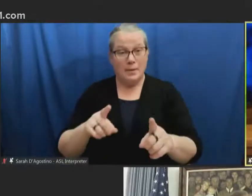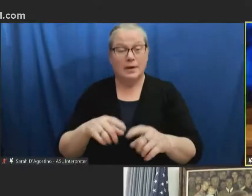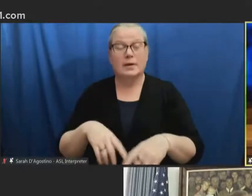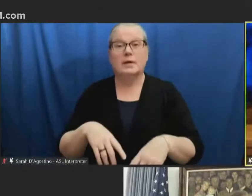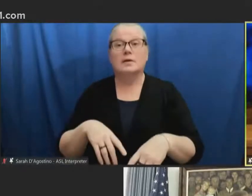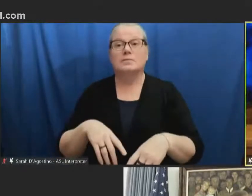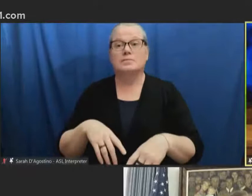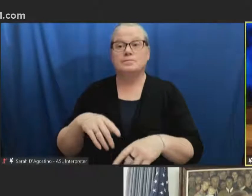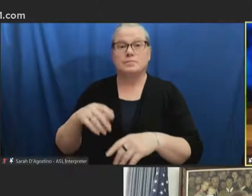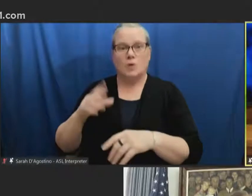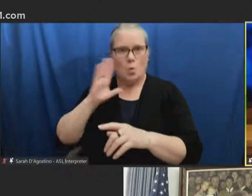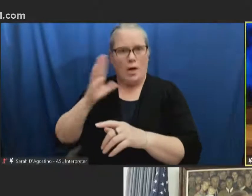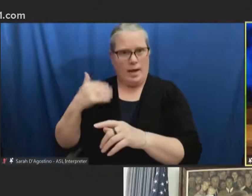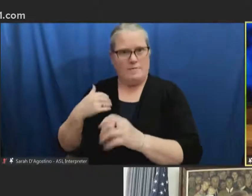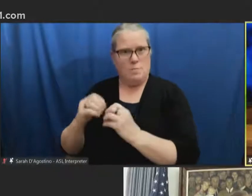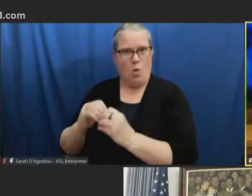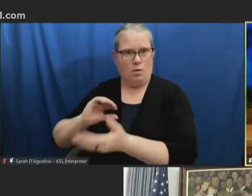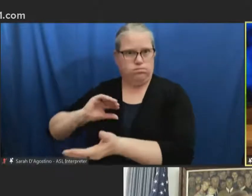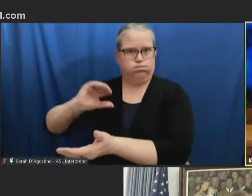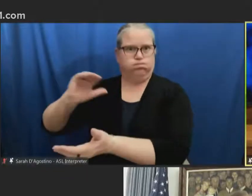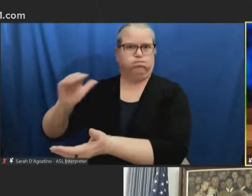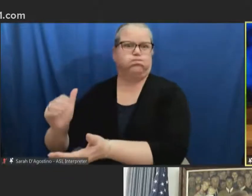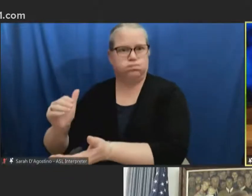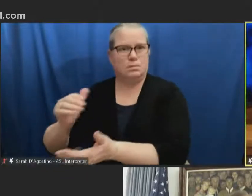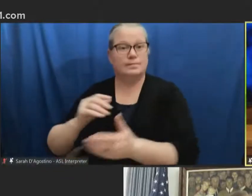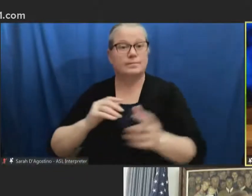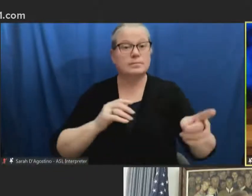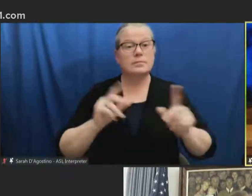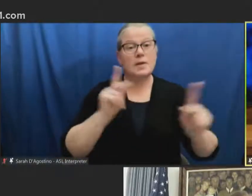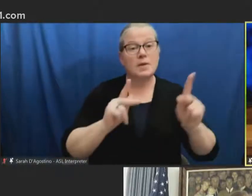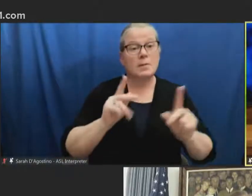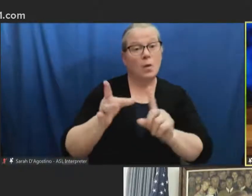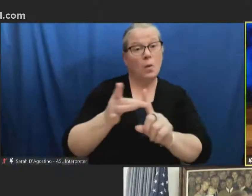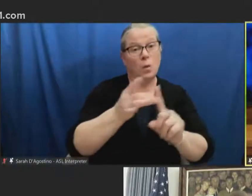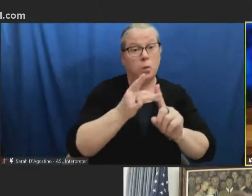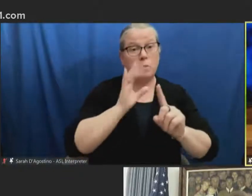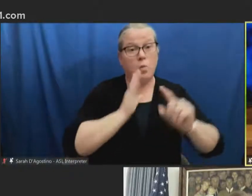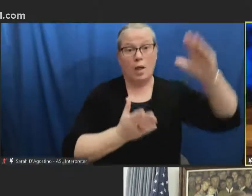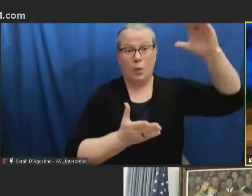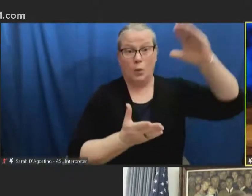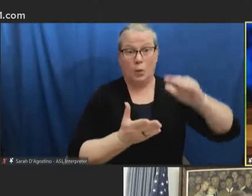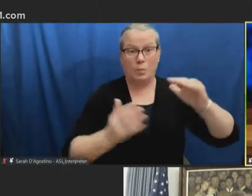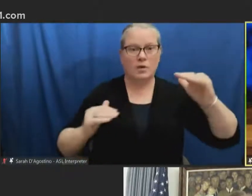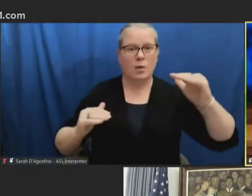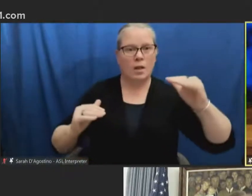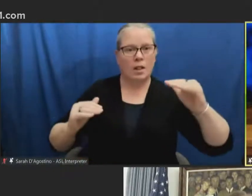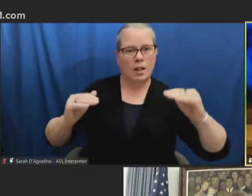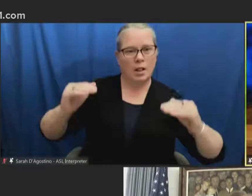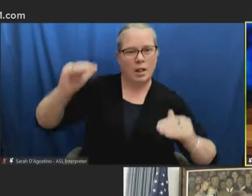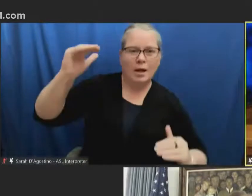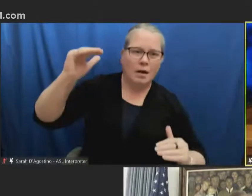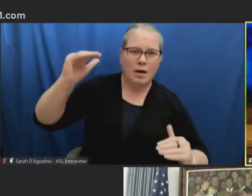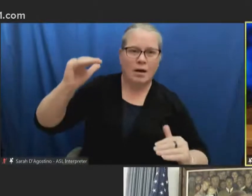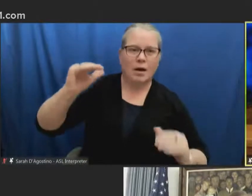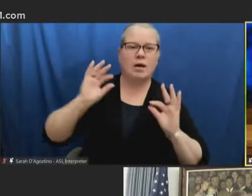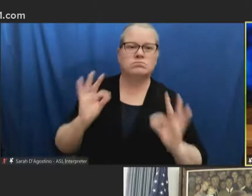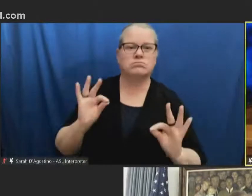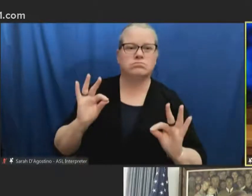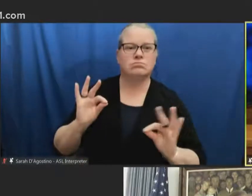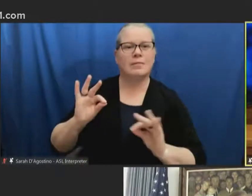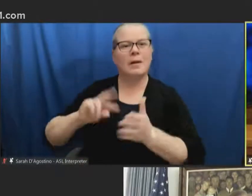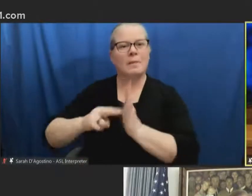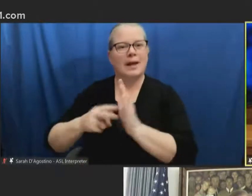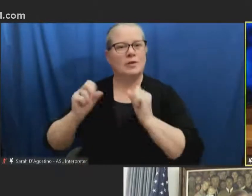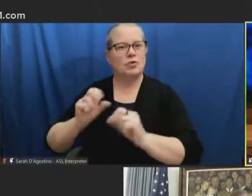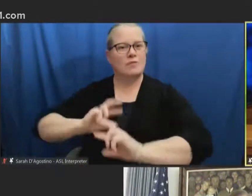increasing supply, rapidly diminishing demand as we hopefully get into the spring and the summer. And so that's going to allow you to actually build up a